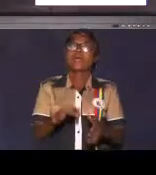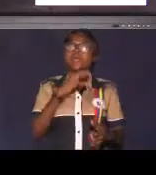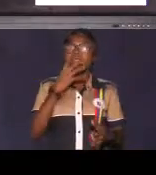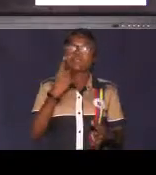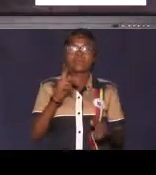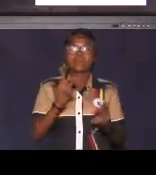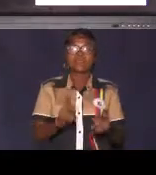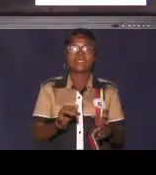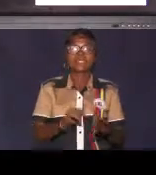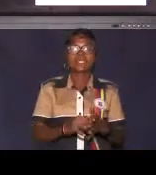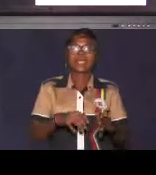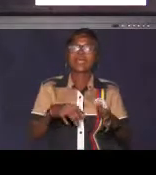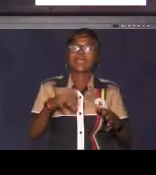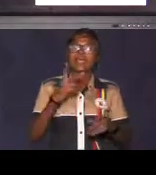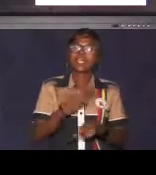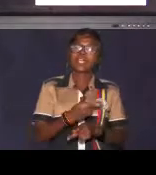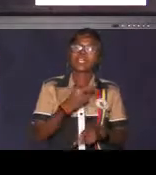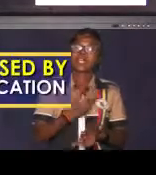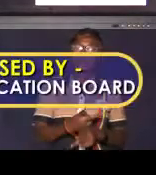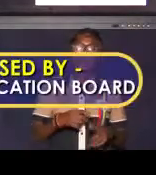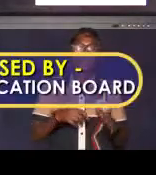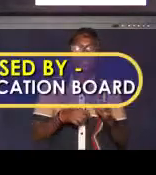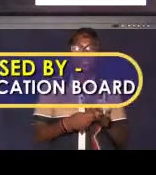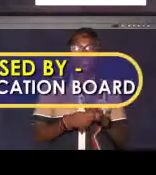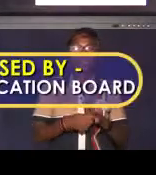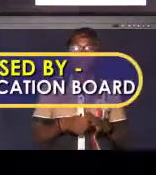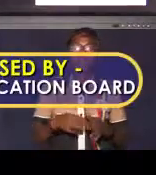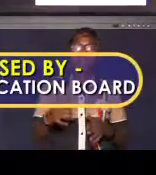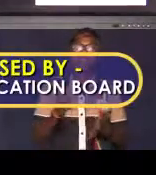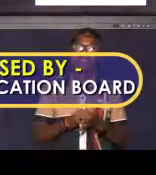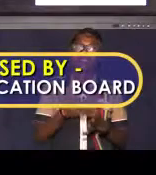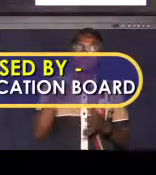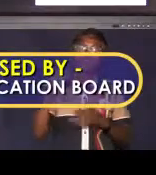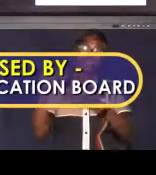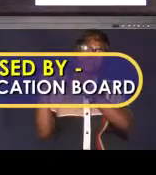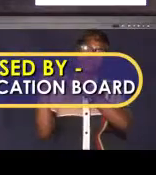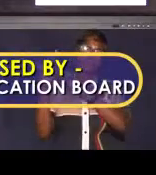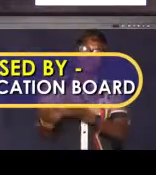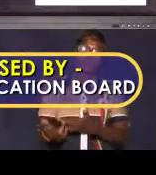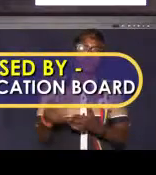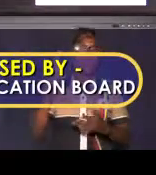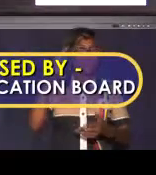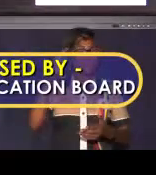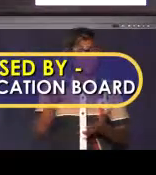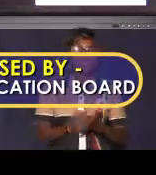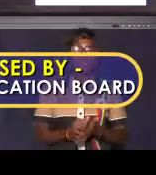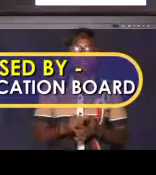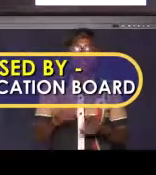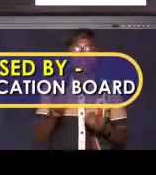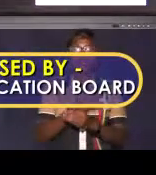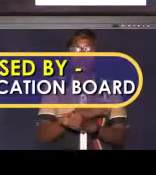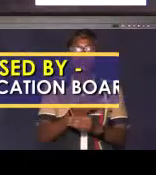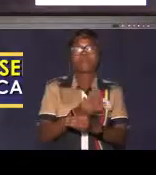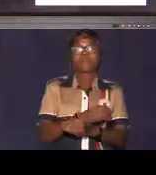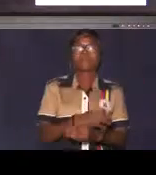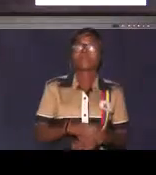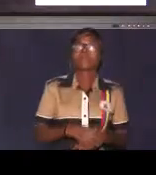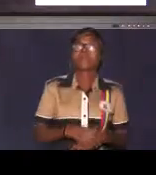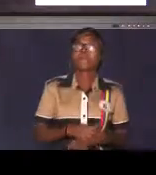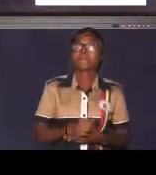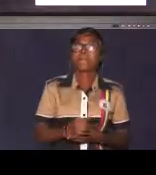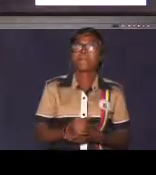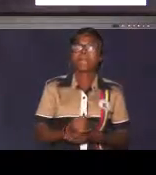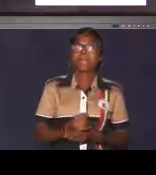of keeping the keys belonging to an office building, a factory, a school building,